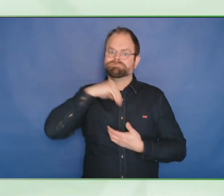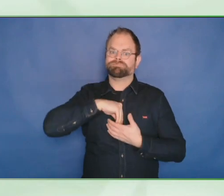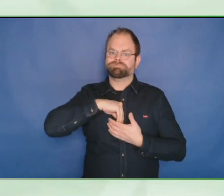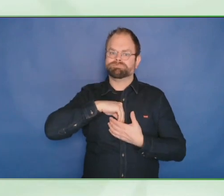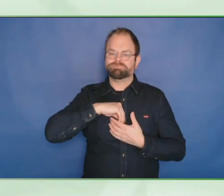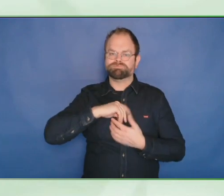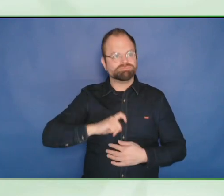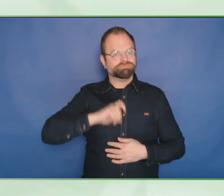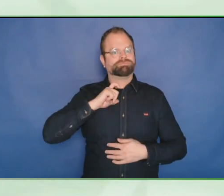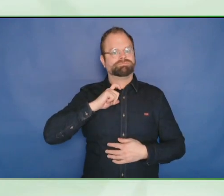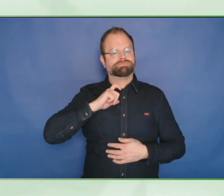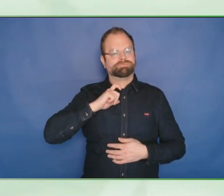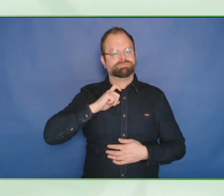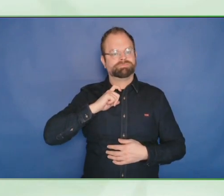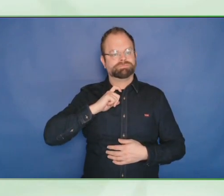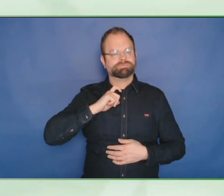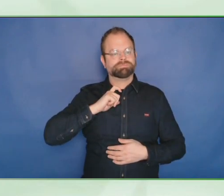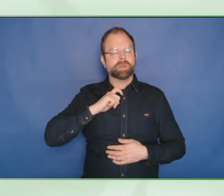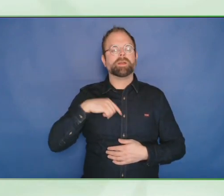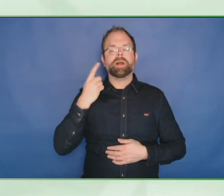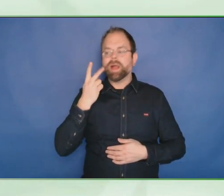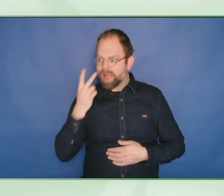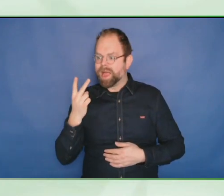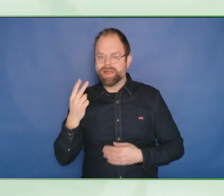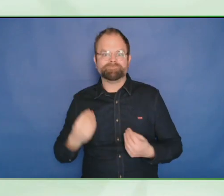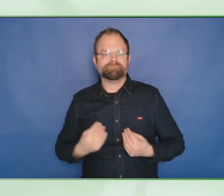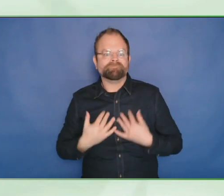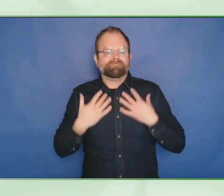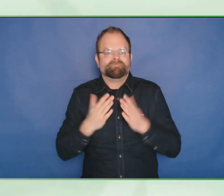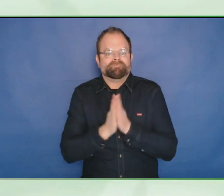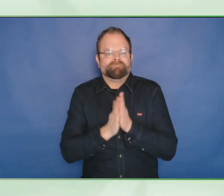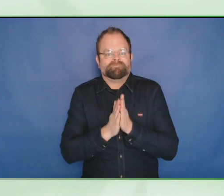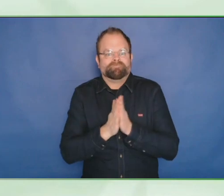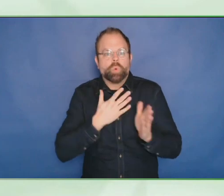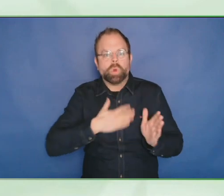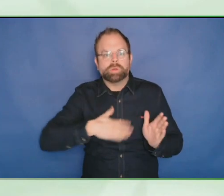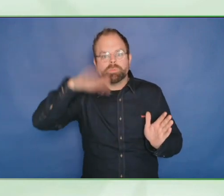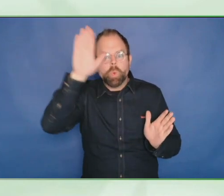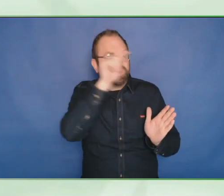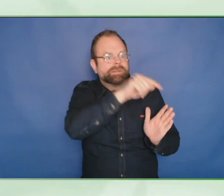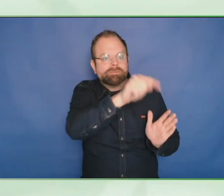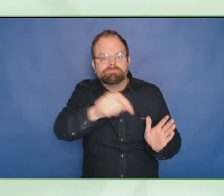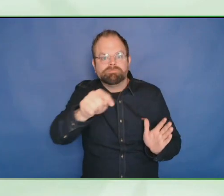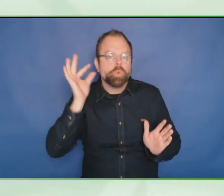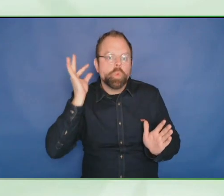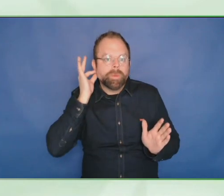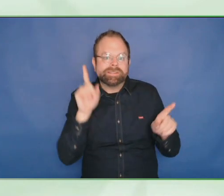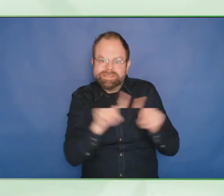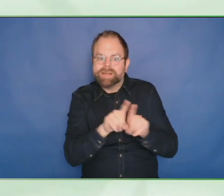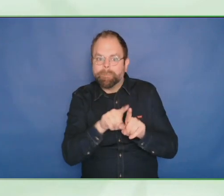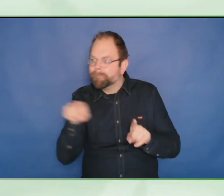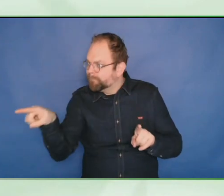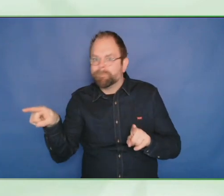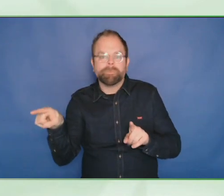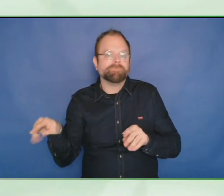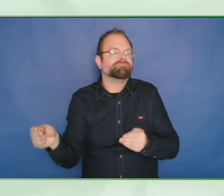inspired to work more for the independence of women in general with disabilities. Just to see that they're now